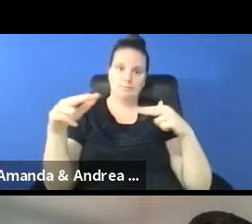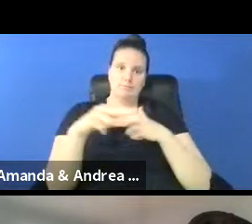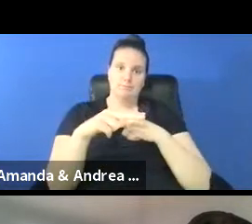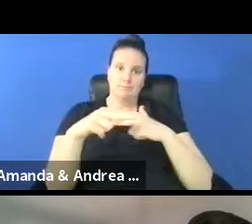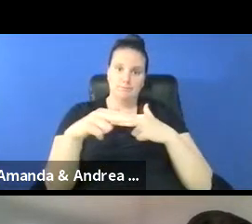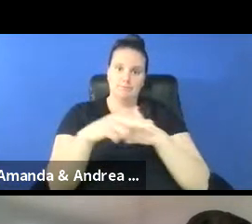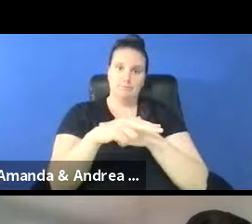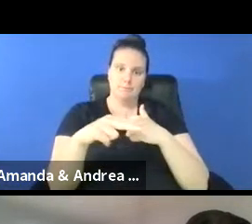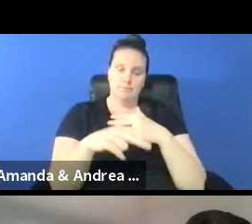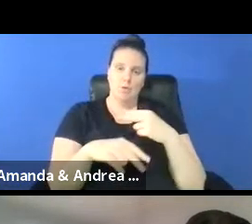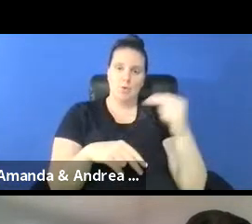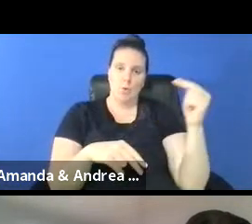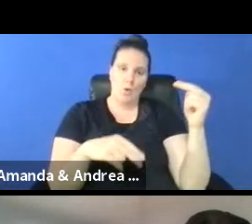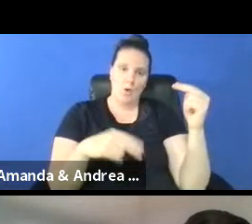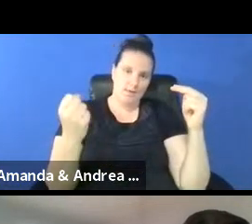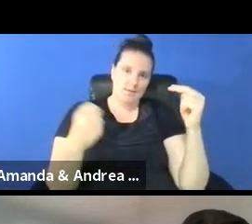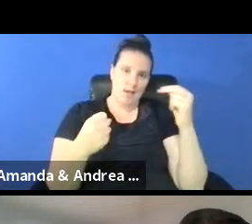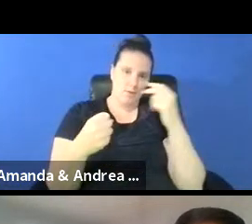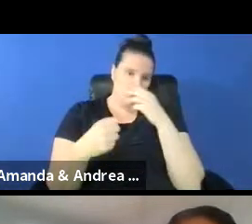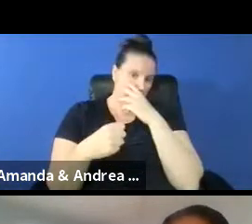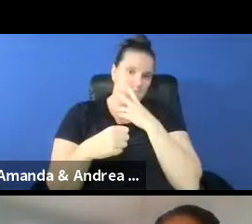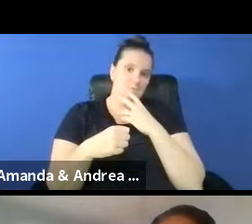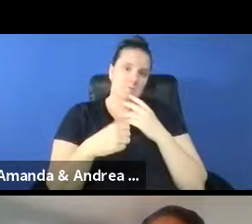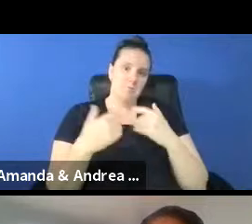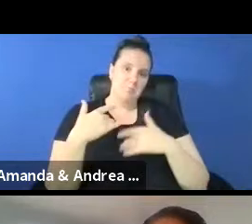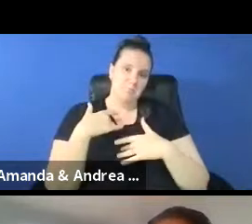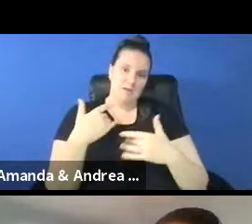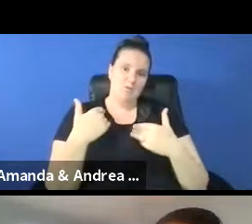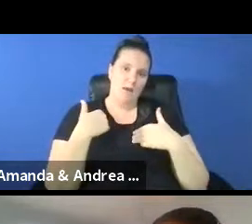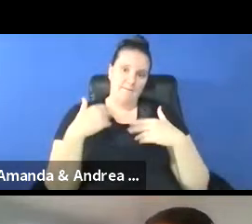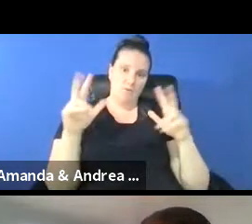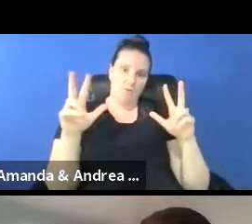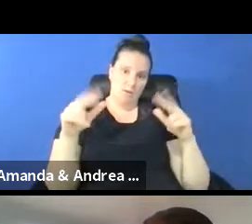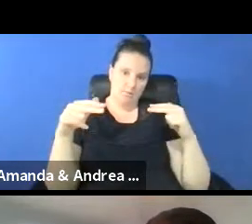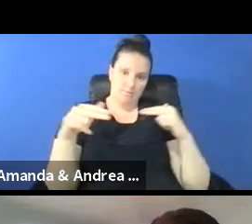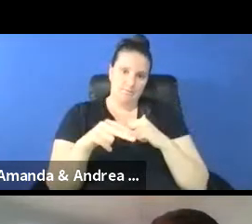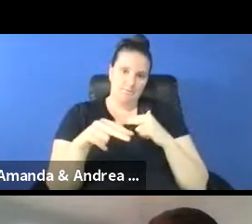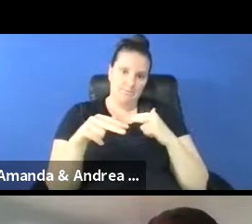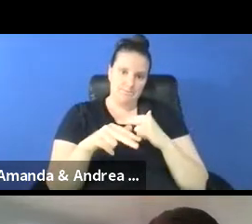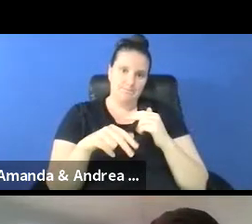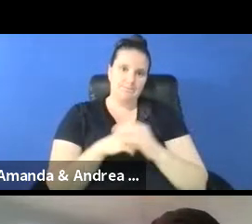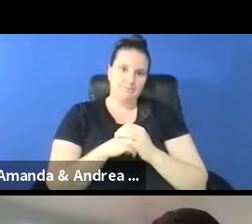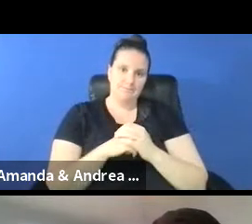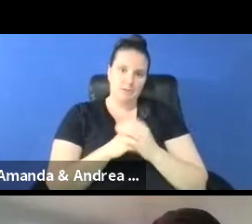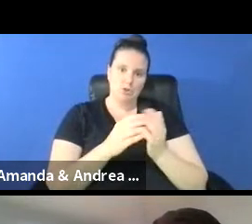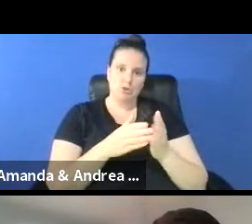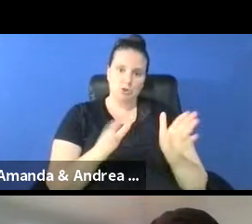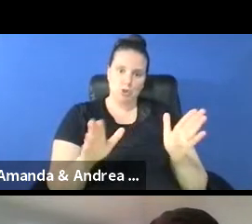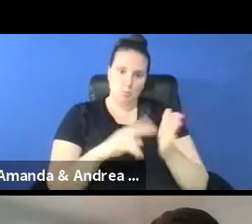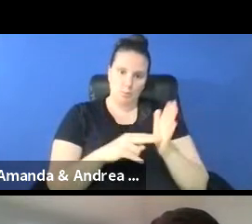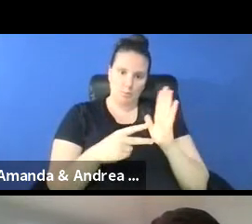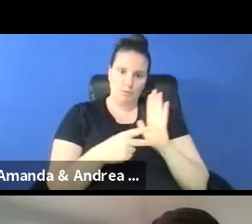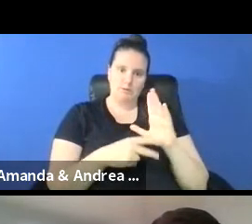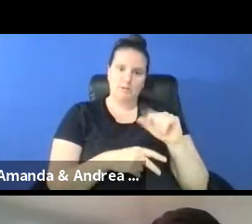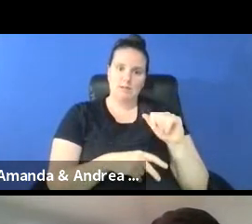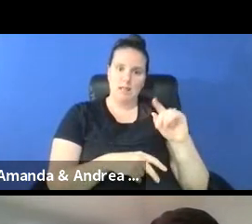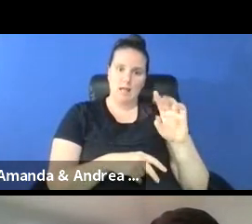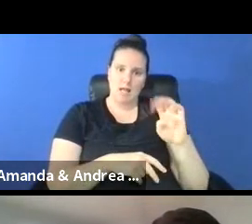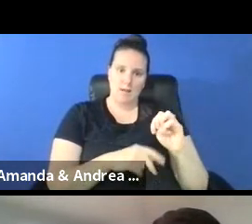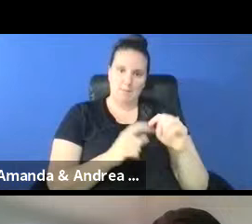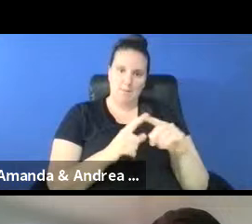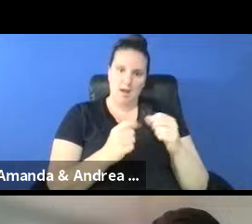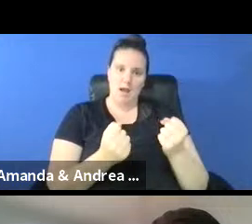area. So more than likely we will have 3 general purpose lanes, but the key question is how